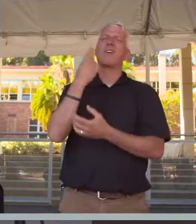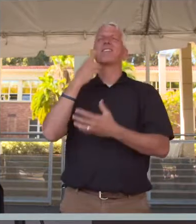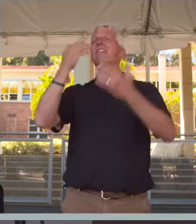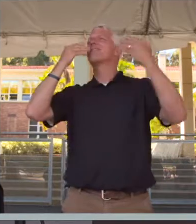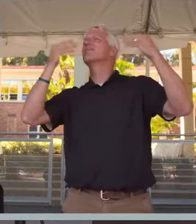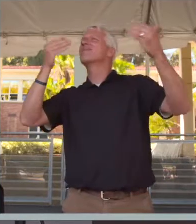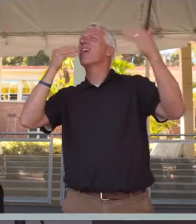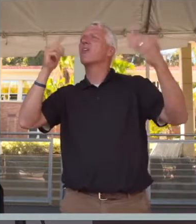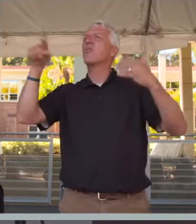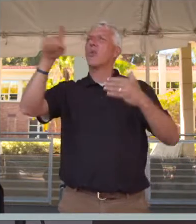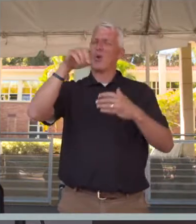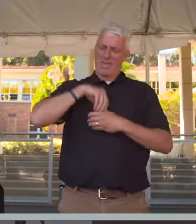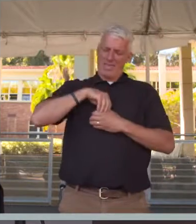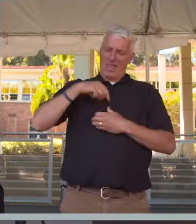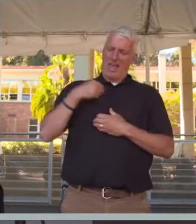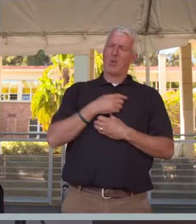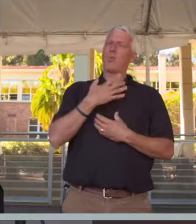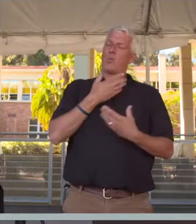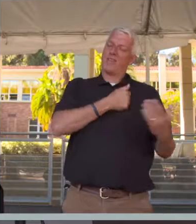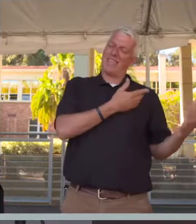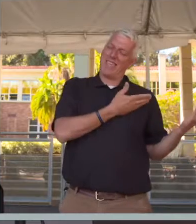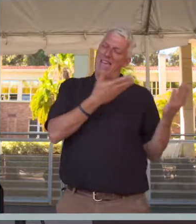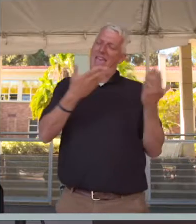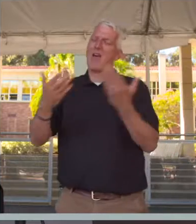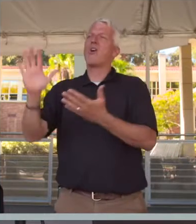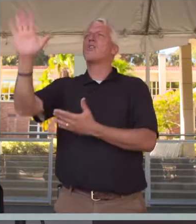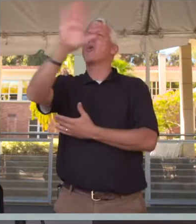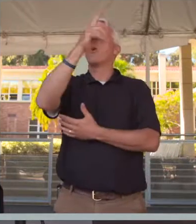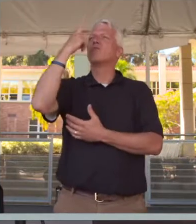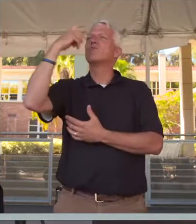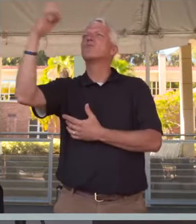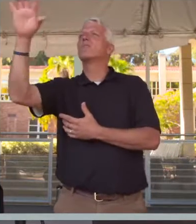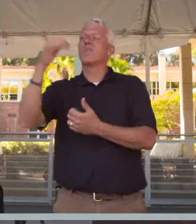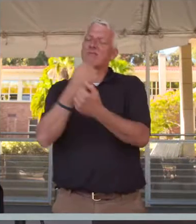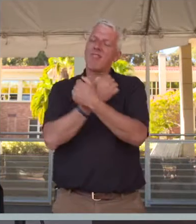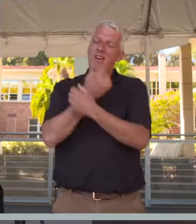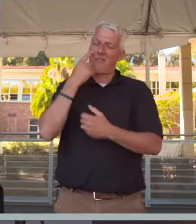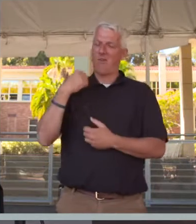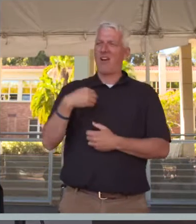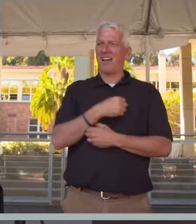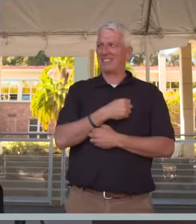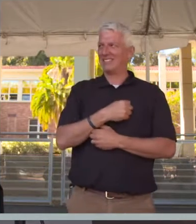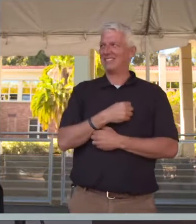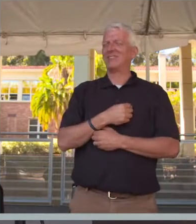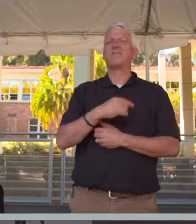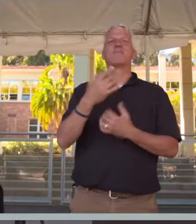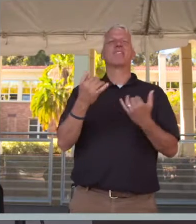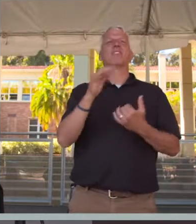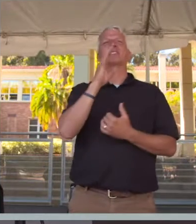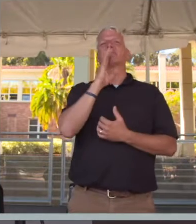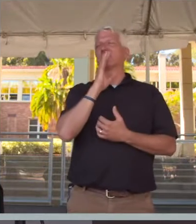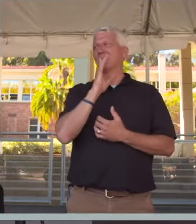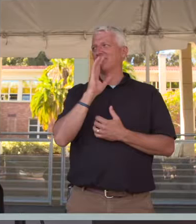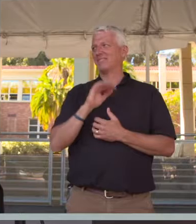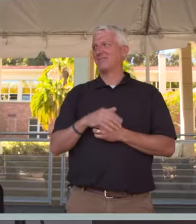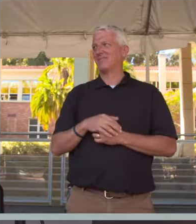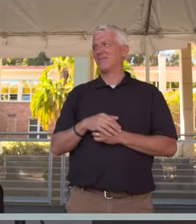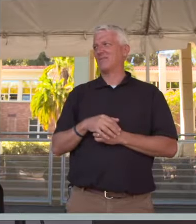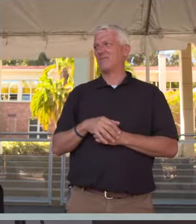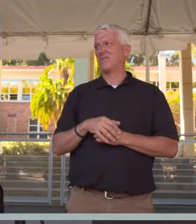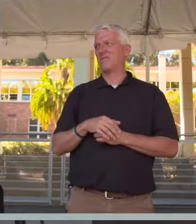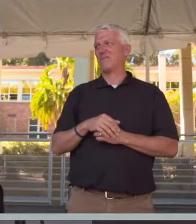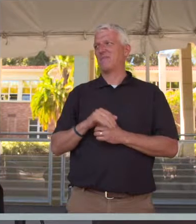Within us, we carry your dreams and your love propels us forward. Maraming salamat sa aking mga magulang